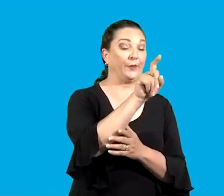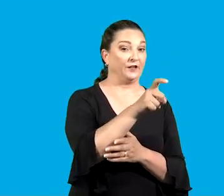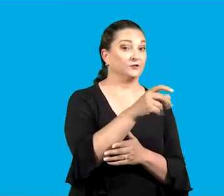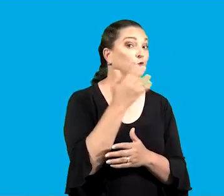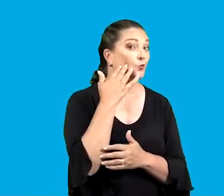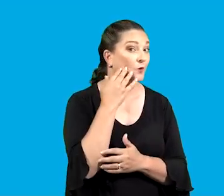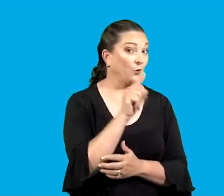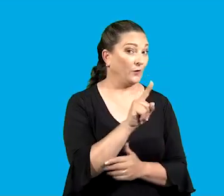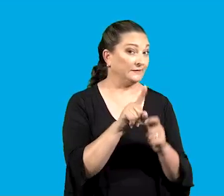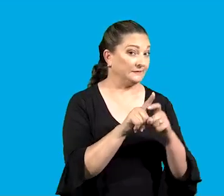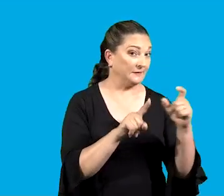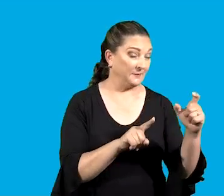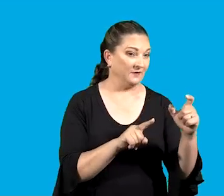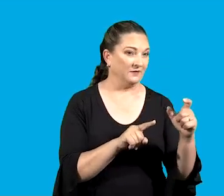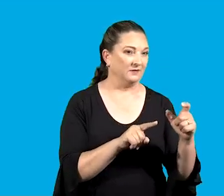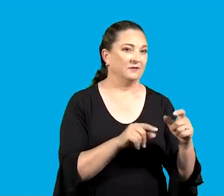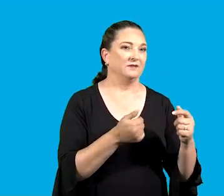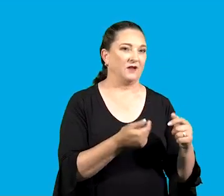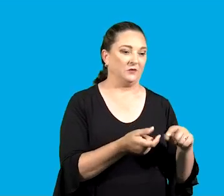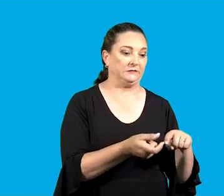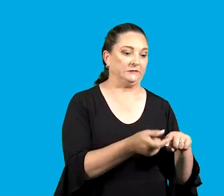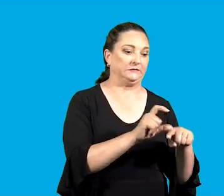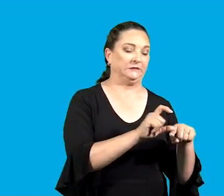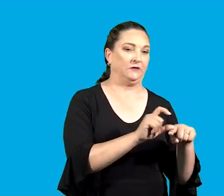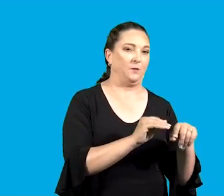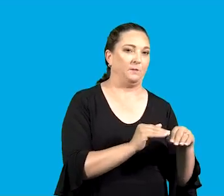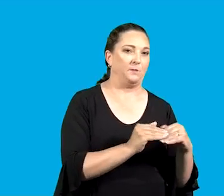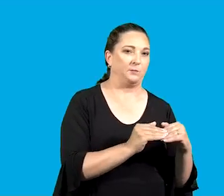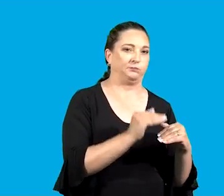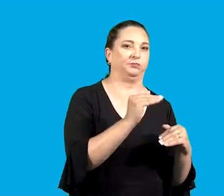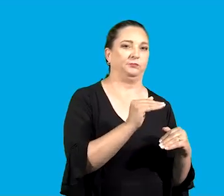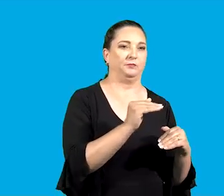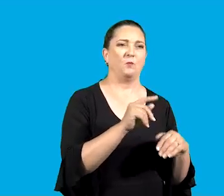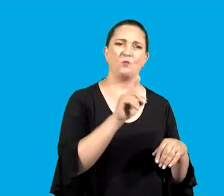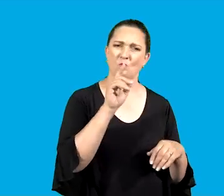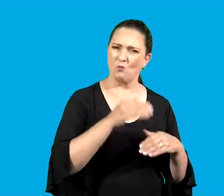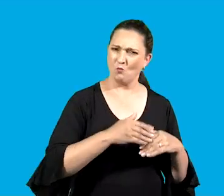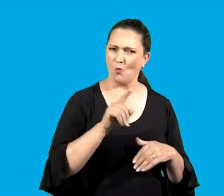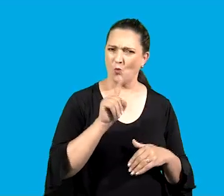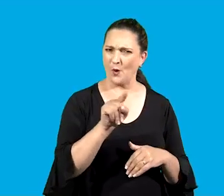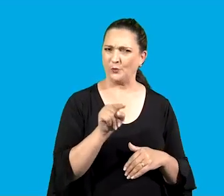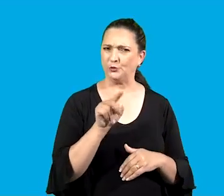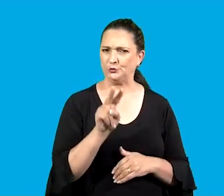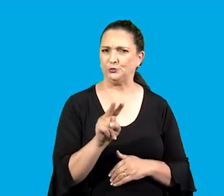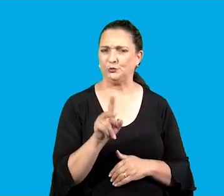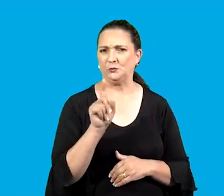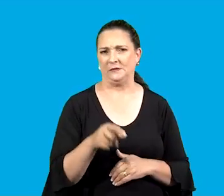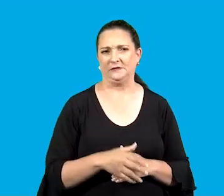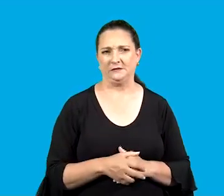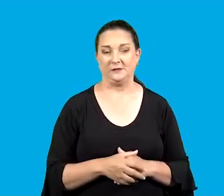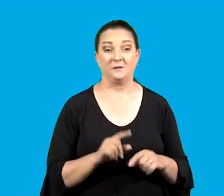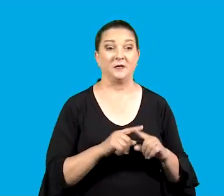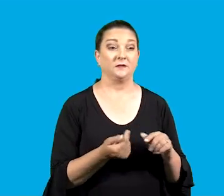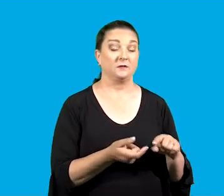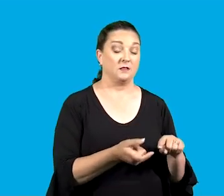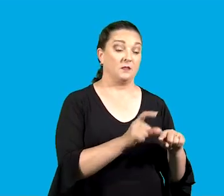December. So there's an increase here. So that means my interest here must be more than 1.2. And then interest at